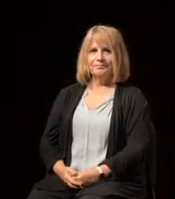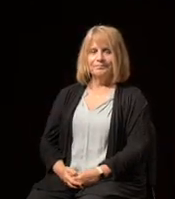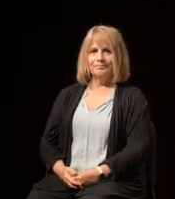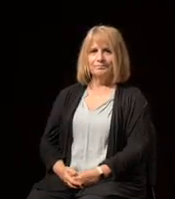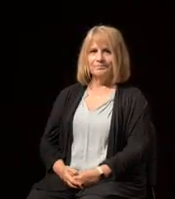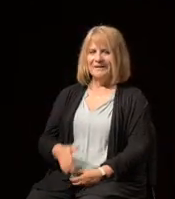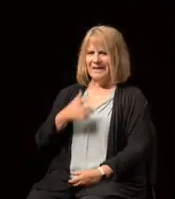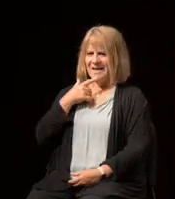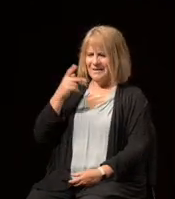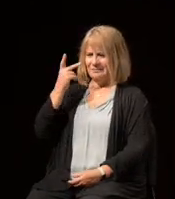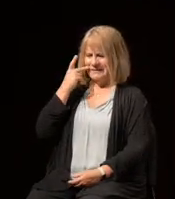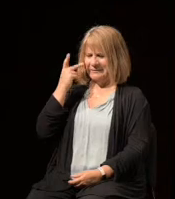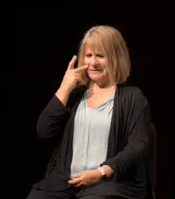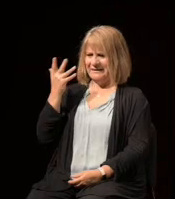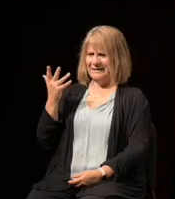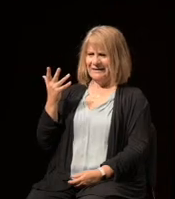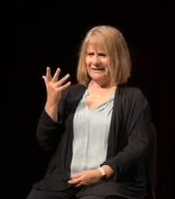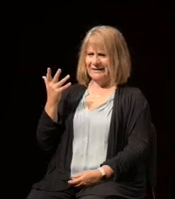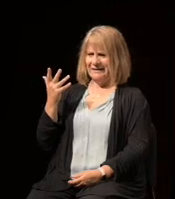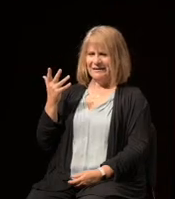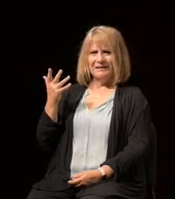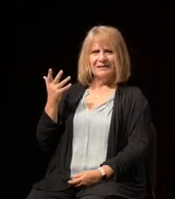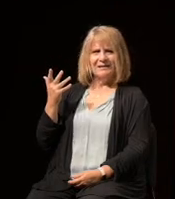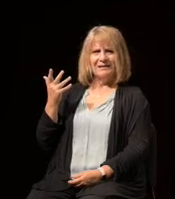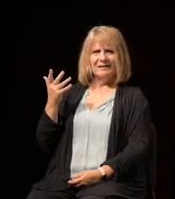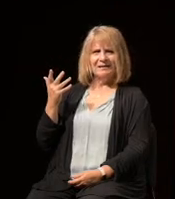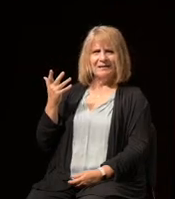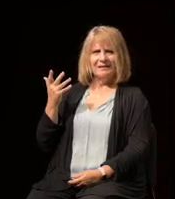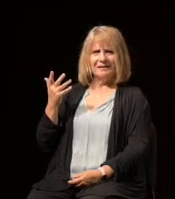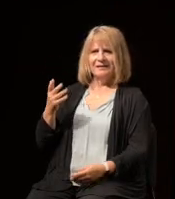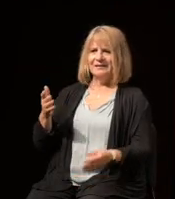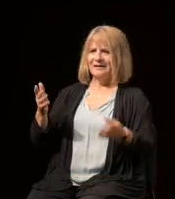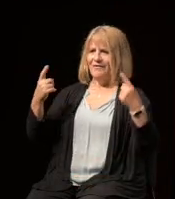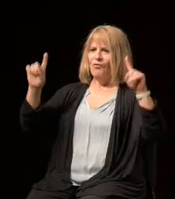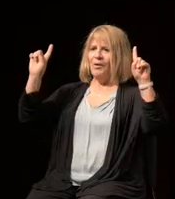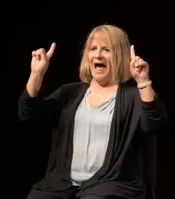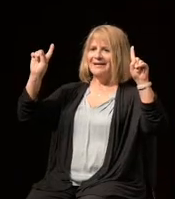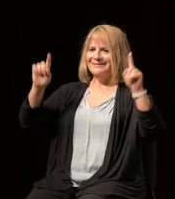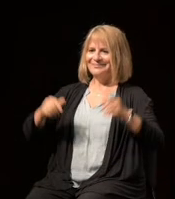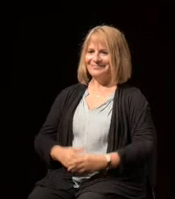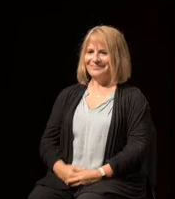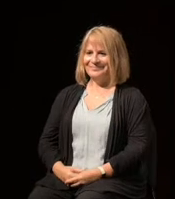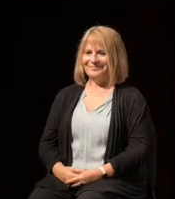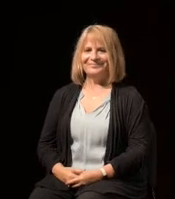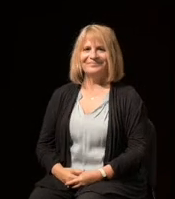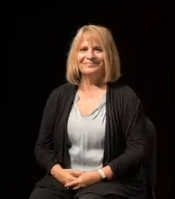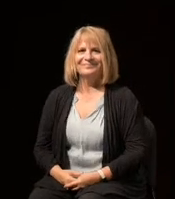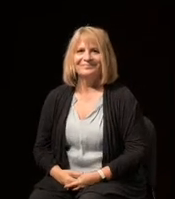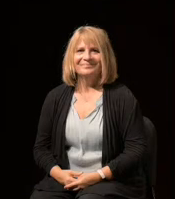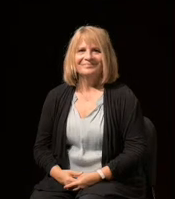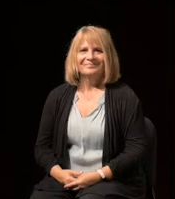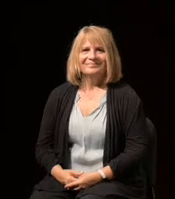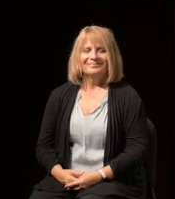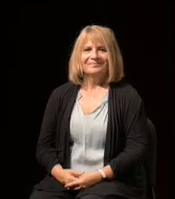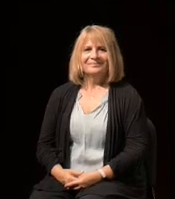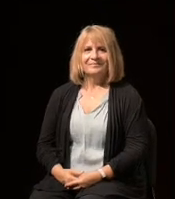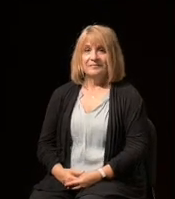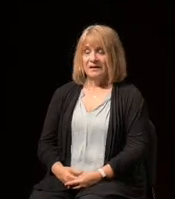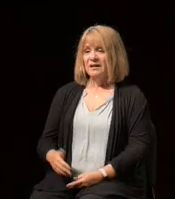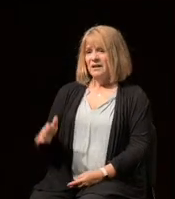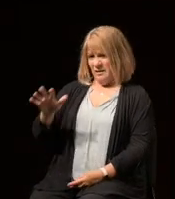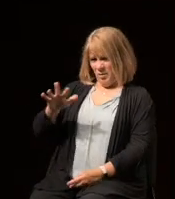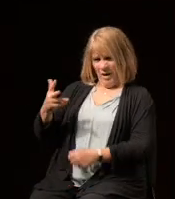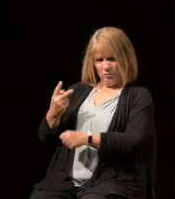Let's see if I can walk and chew chewing gum at the same time here. Voila. So just over 2 years